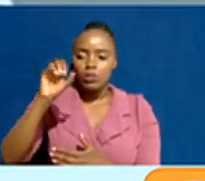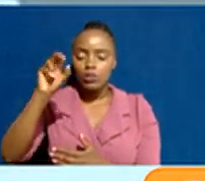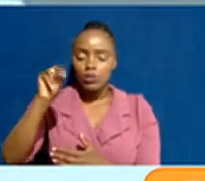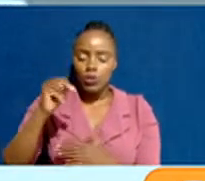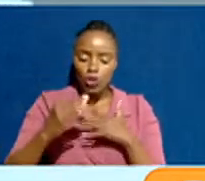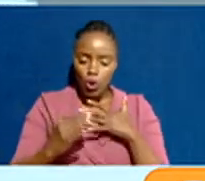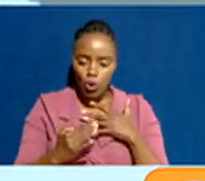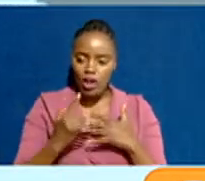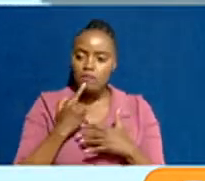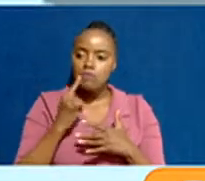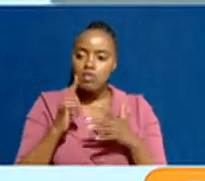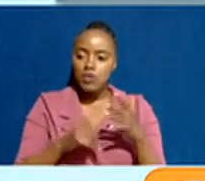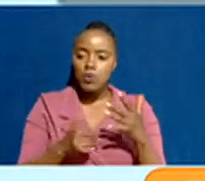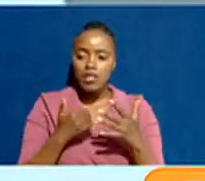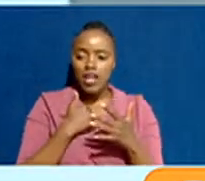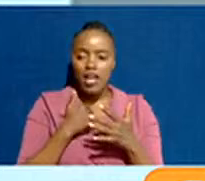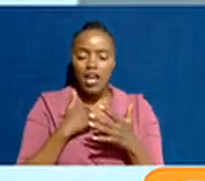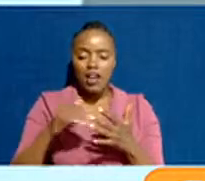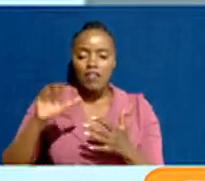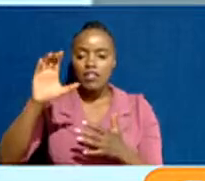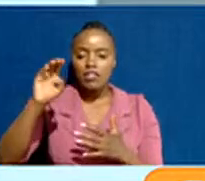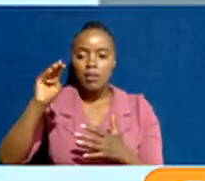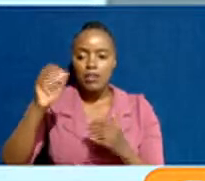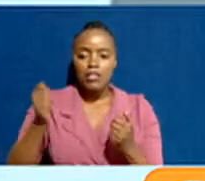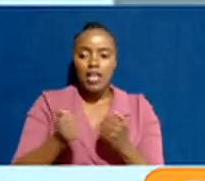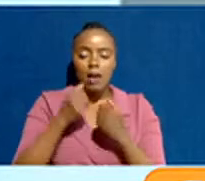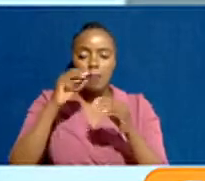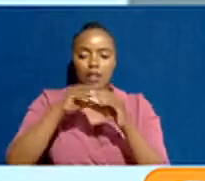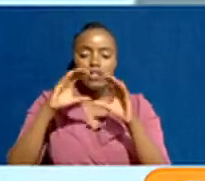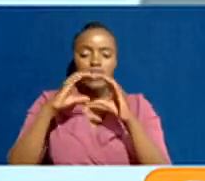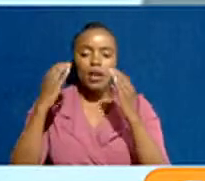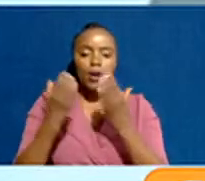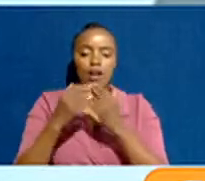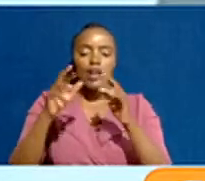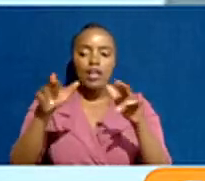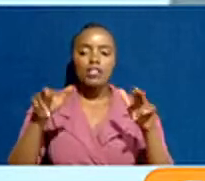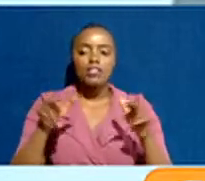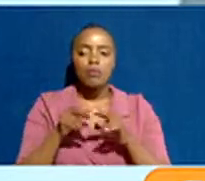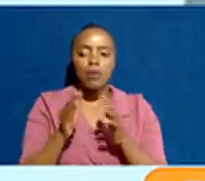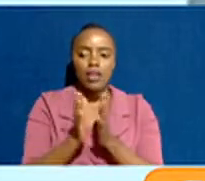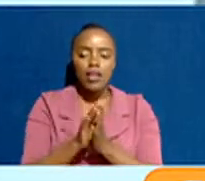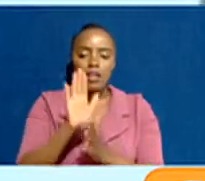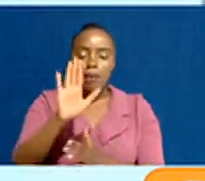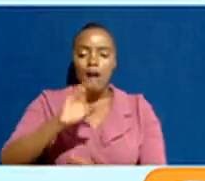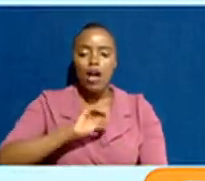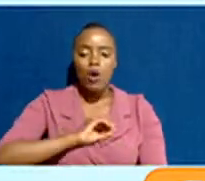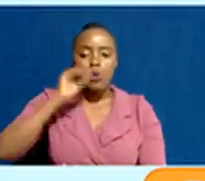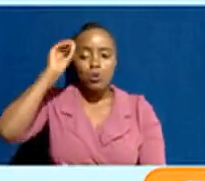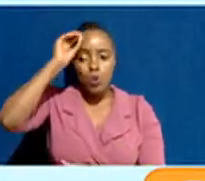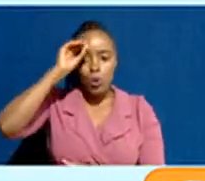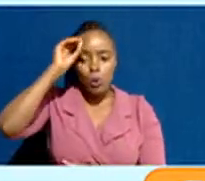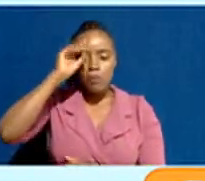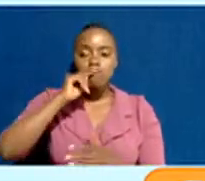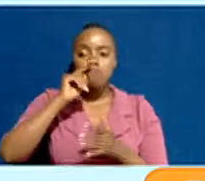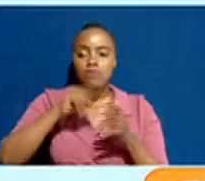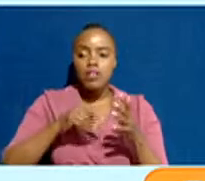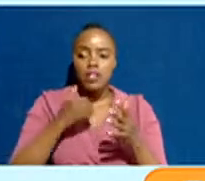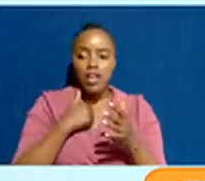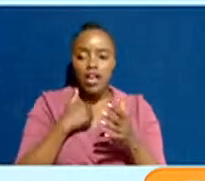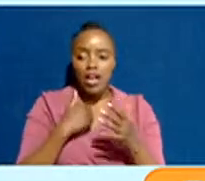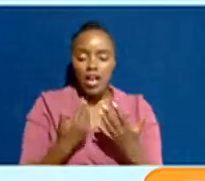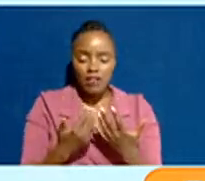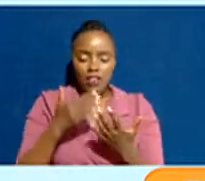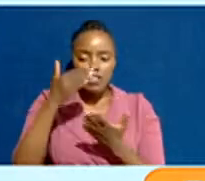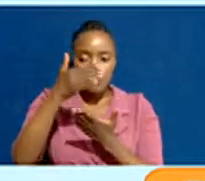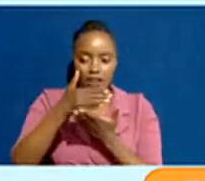Honorable Socion saying that there is no CBC happening in our classrooms, and it is his opinion. Yet he says it as if it is a